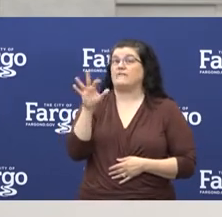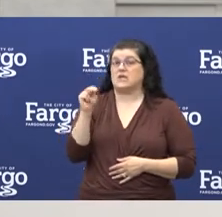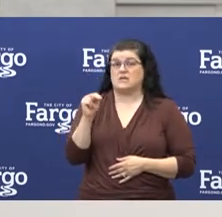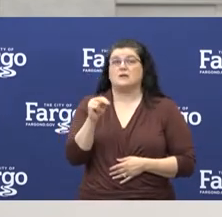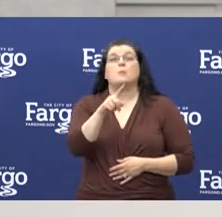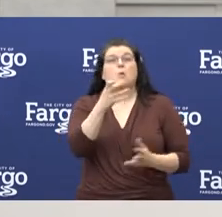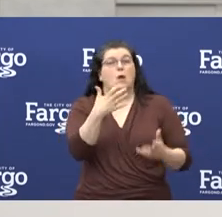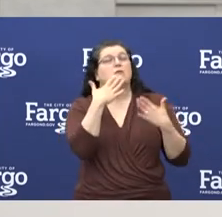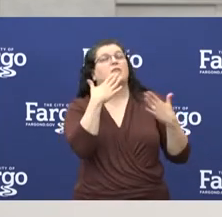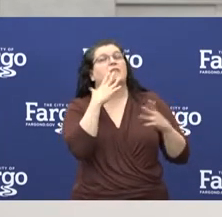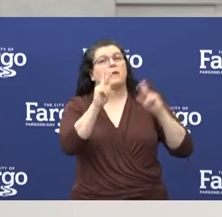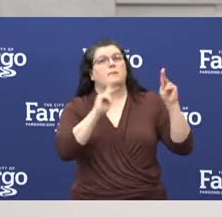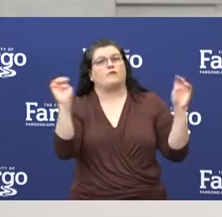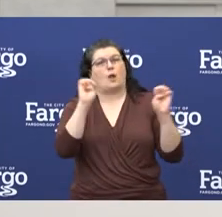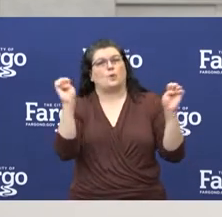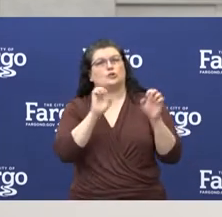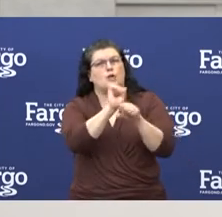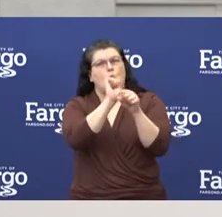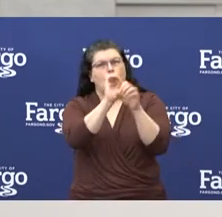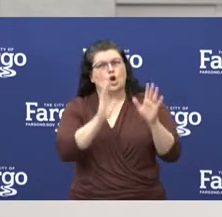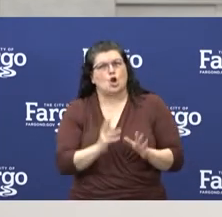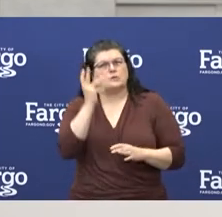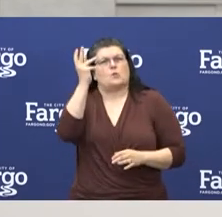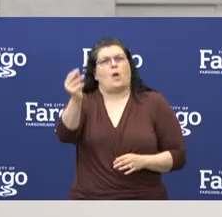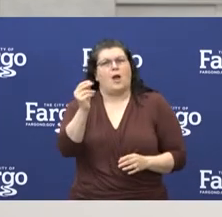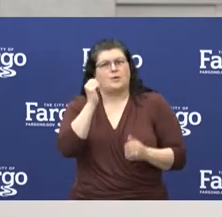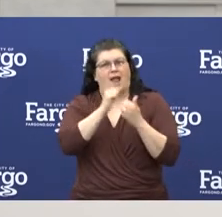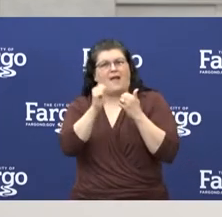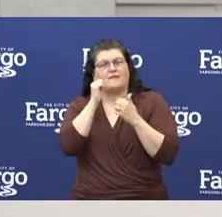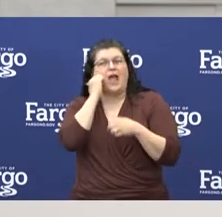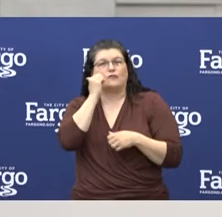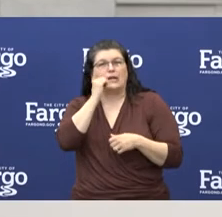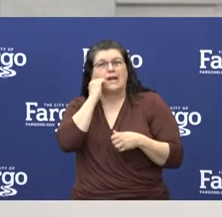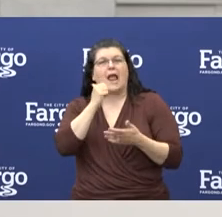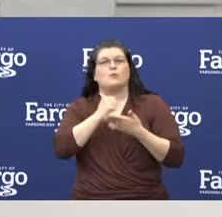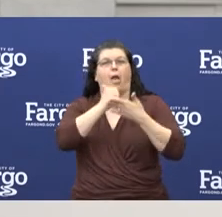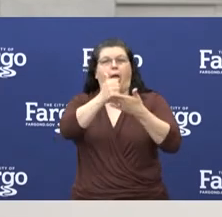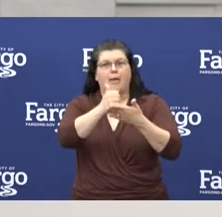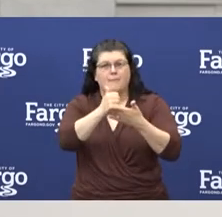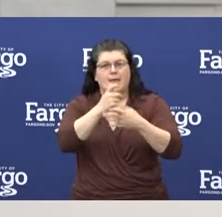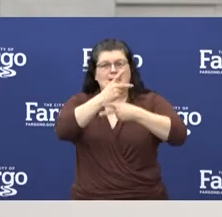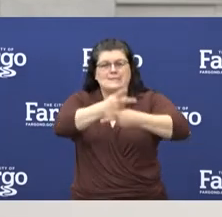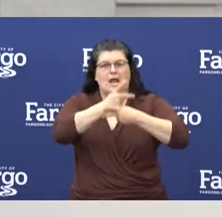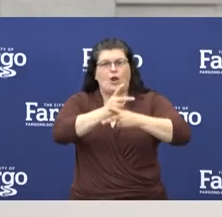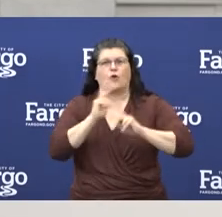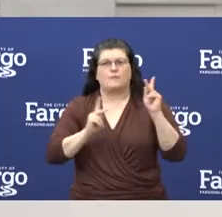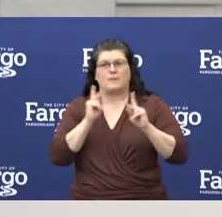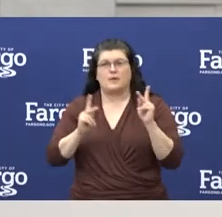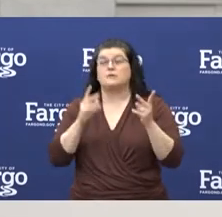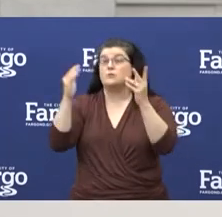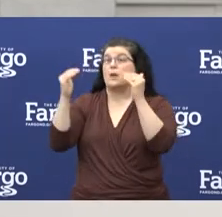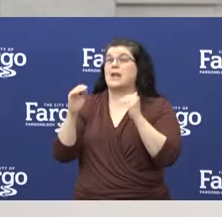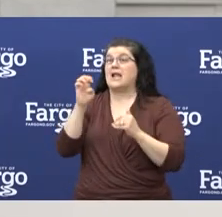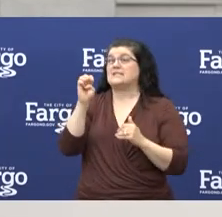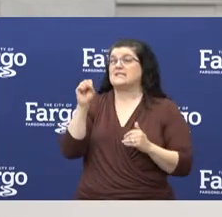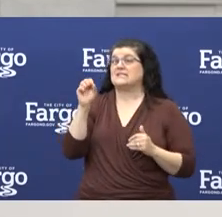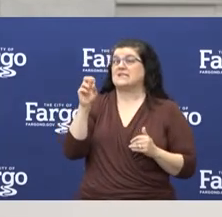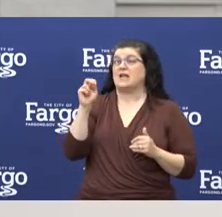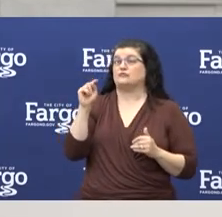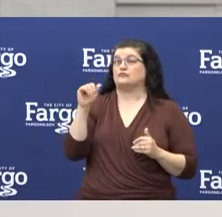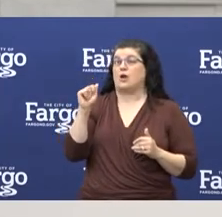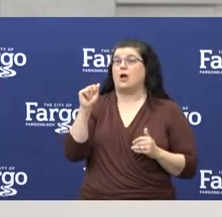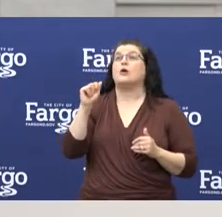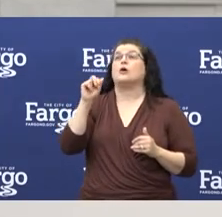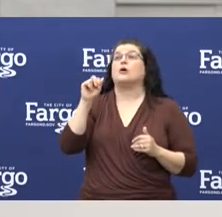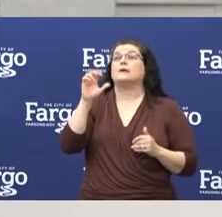those emergency healthcare workers that are out there every day taking care of this problem. Next, we have Essentia Health CMO, Dr. Rich